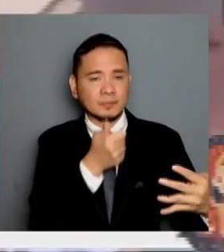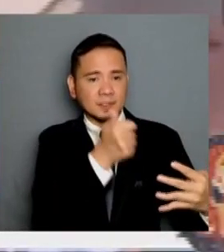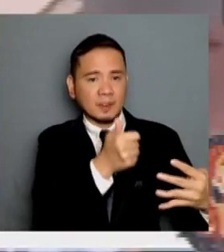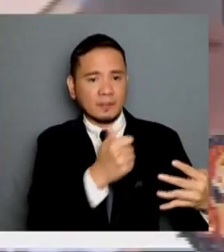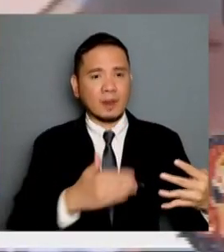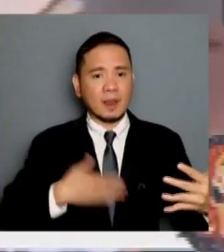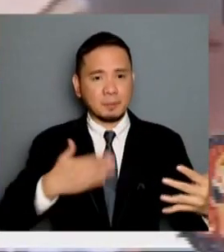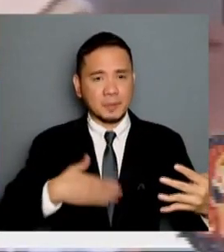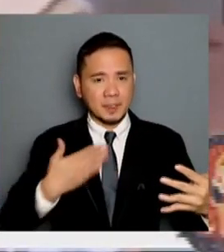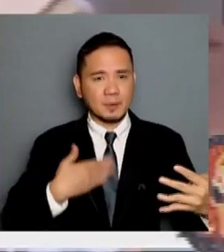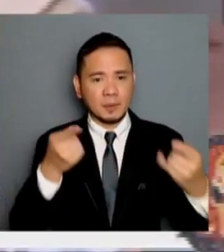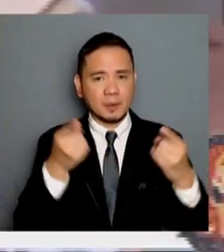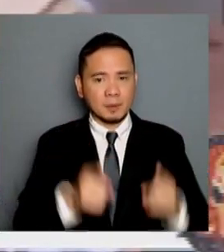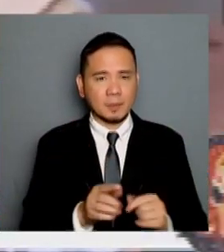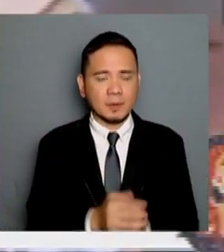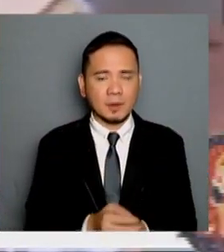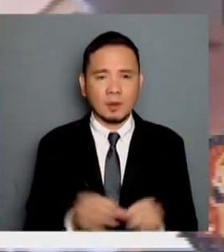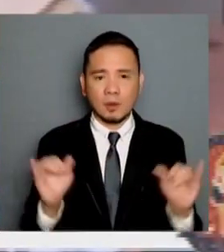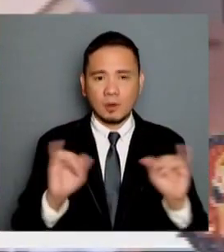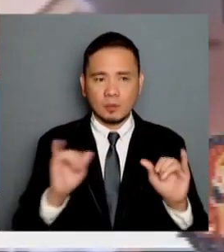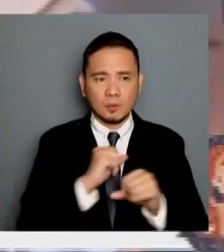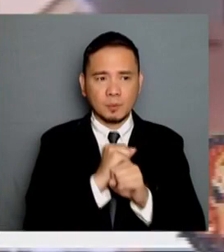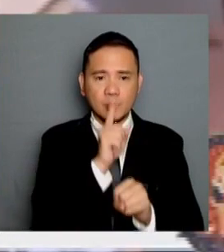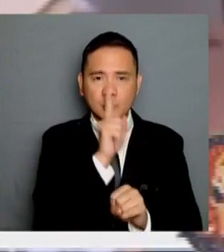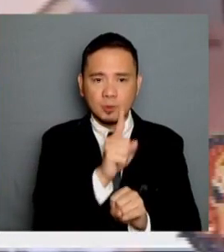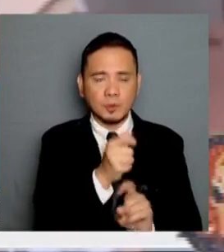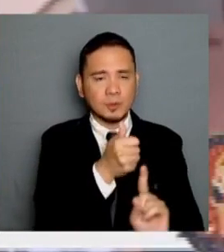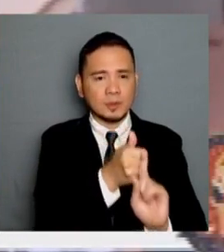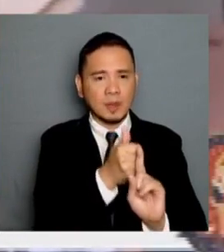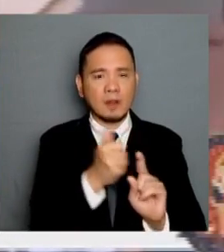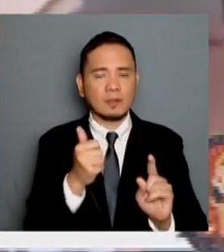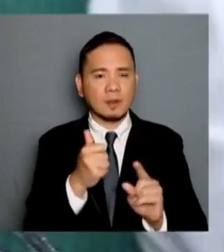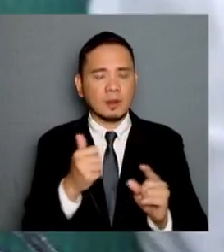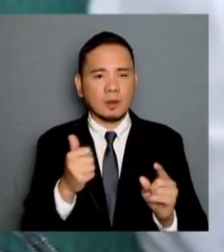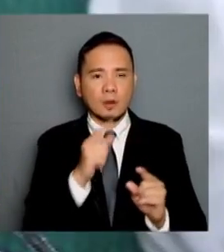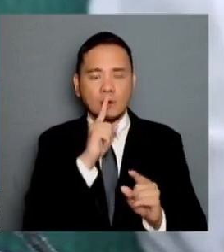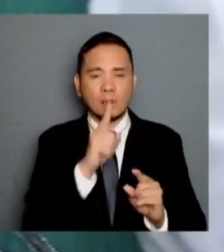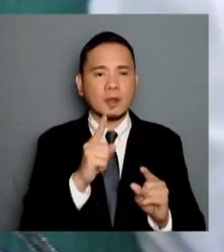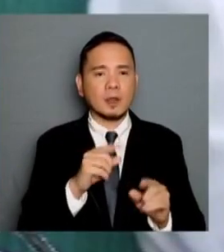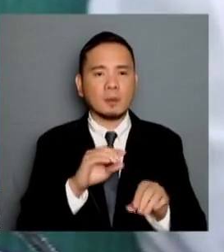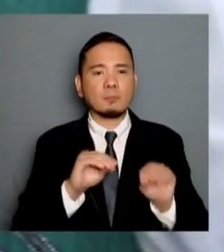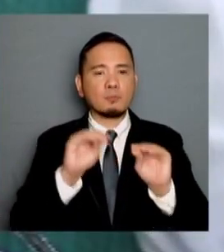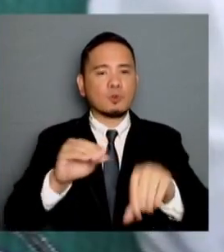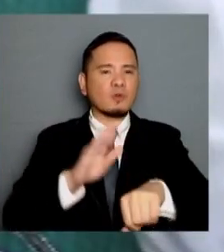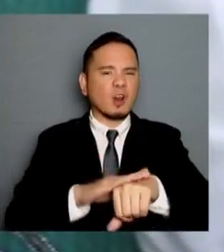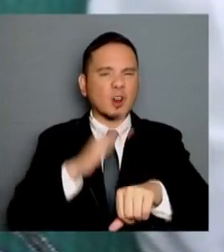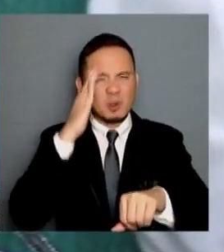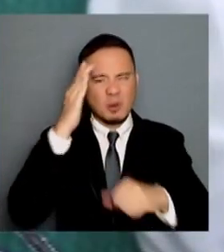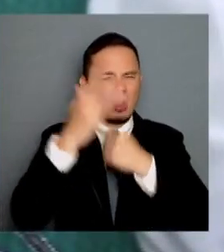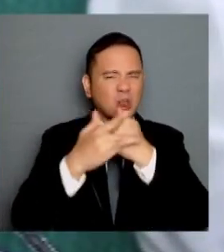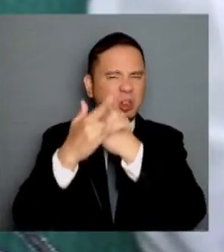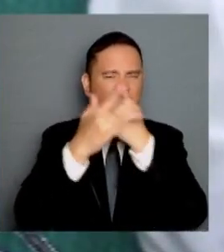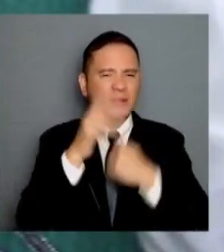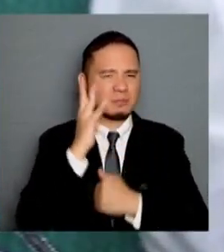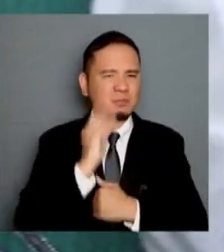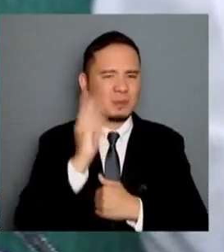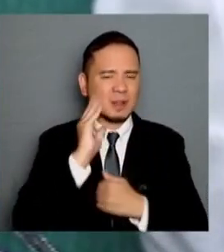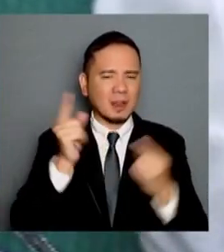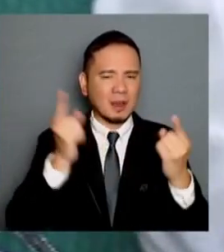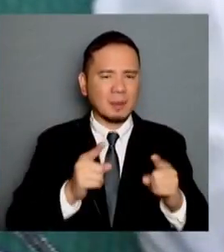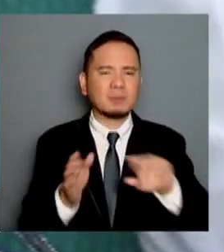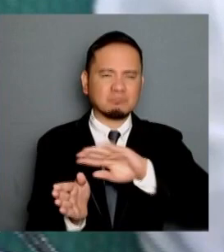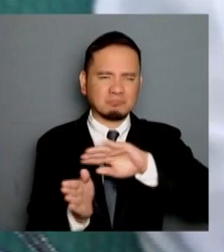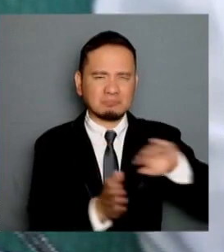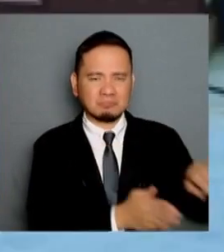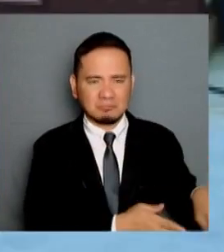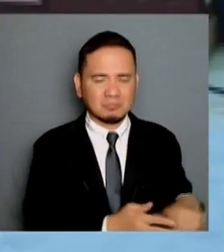Yes. He also said this will enable them to move on from a traumatic and challenging experience. Beltran said this affirms that